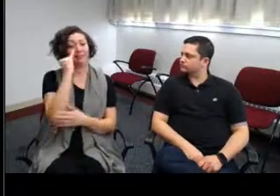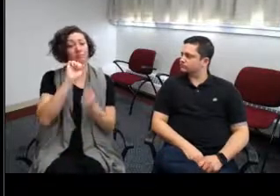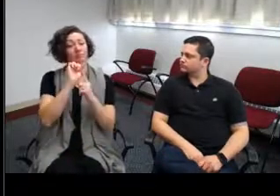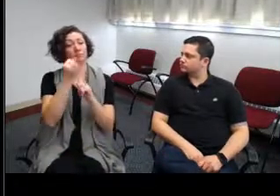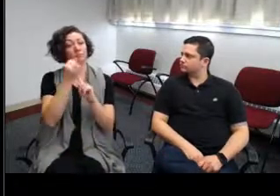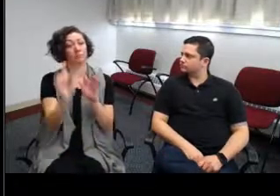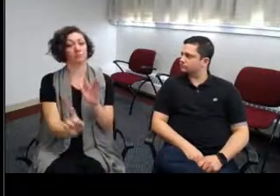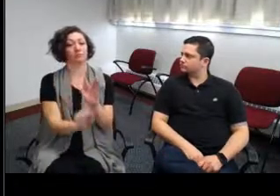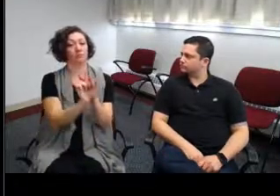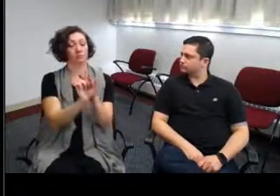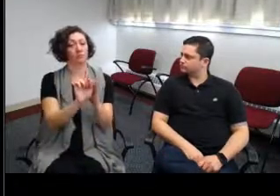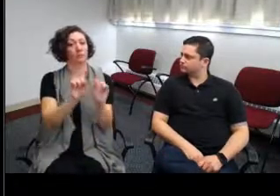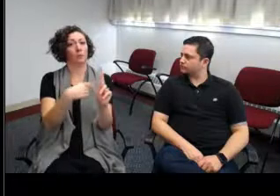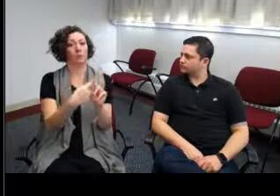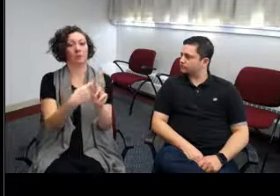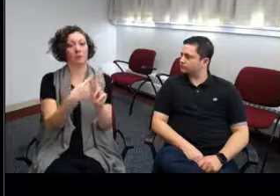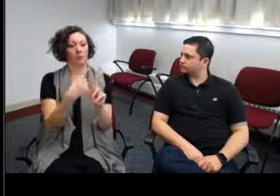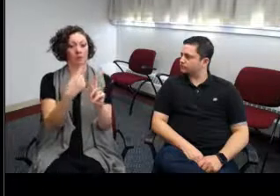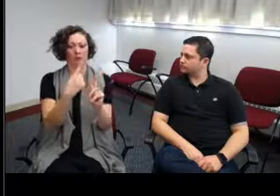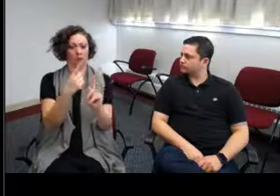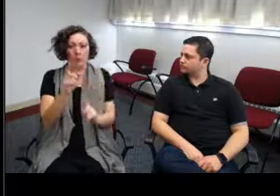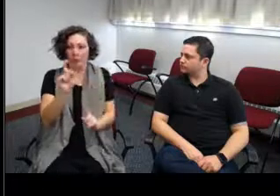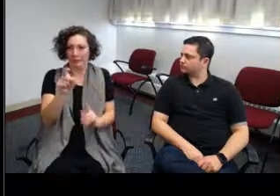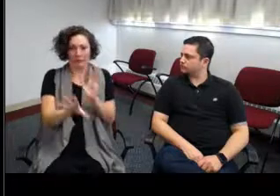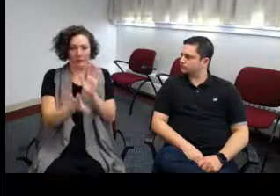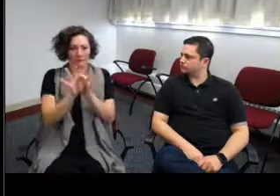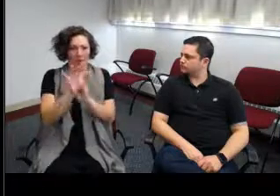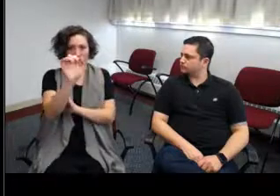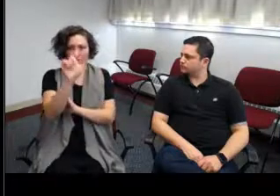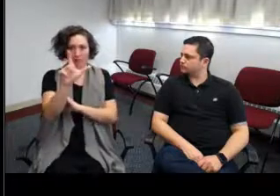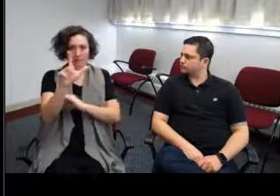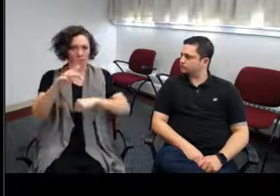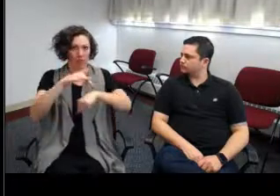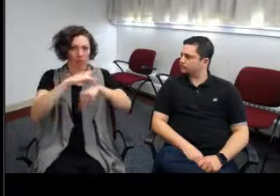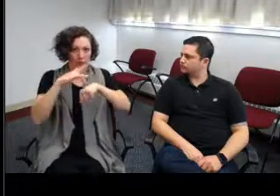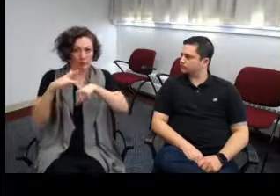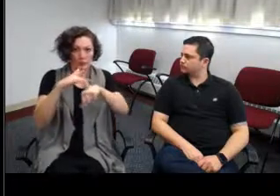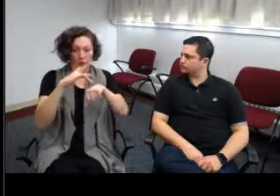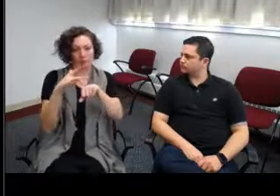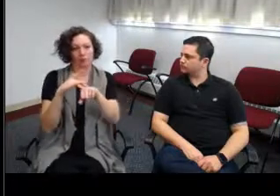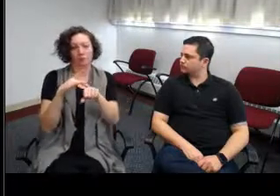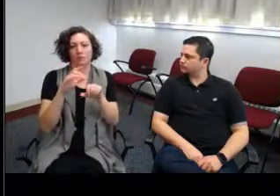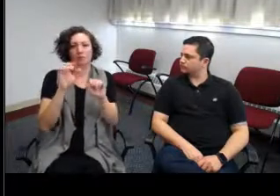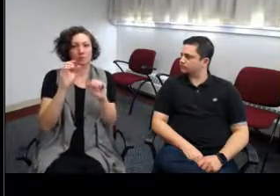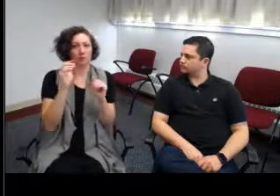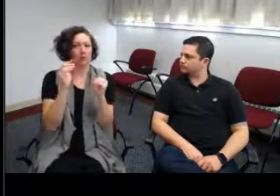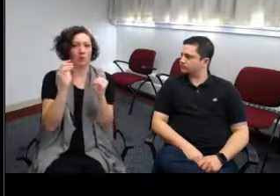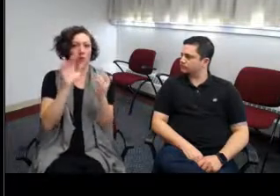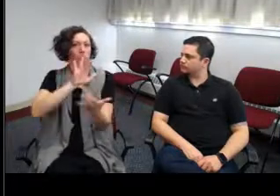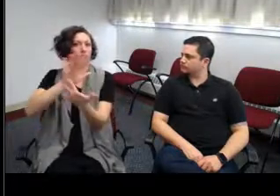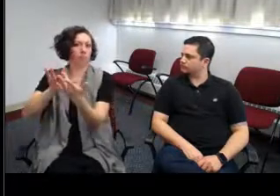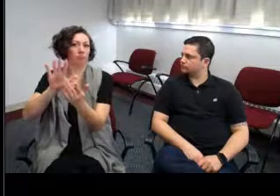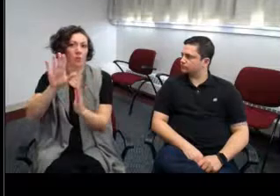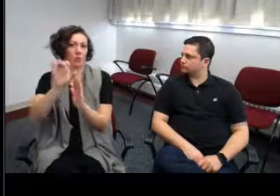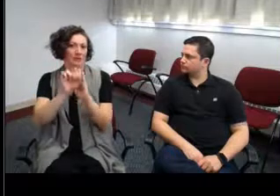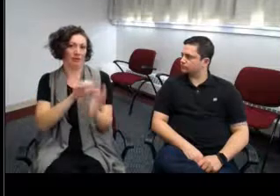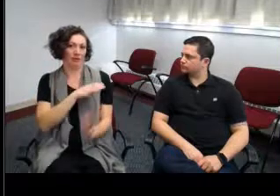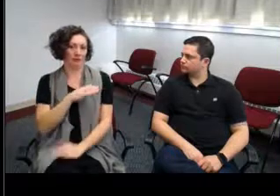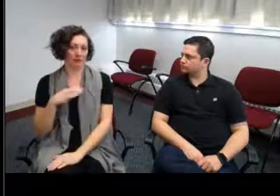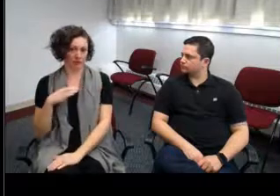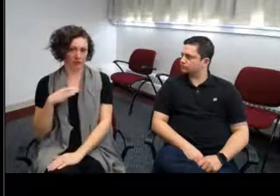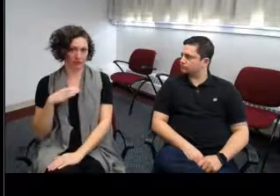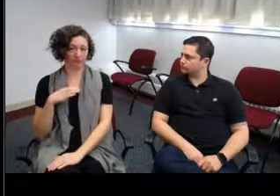So my recommendation would be that if that situation does arise, where you cannot find ASL resources on your